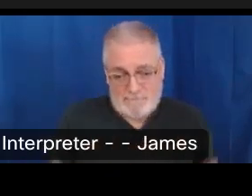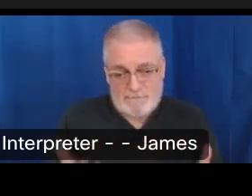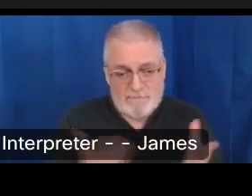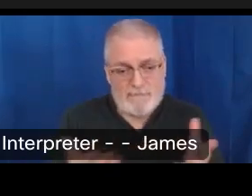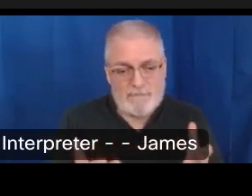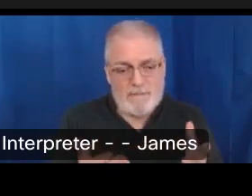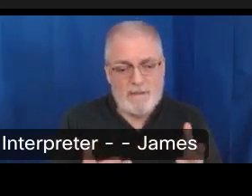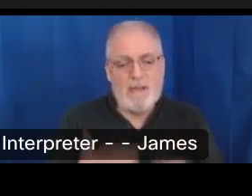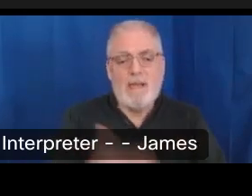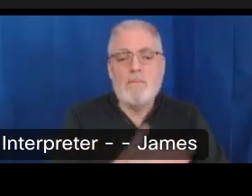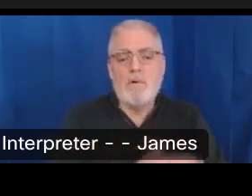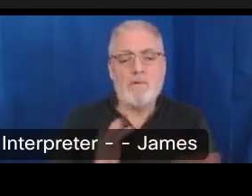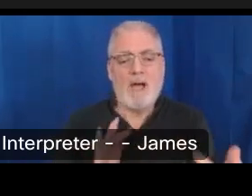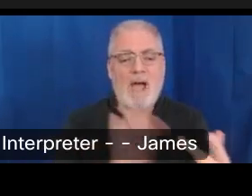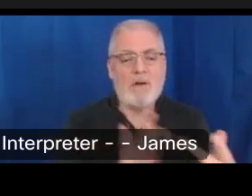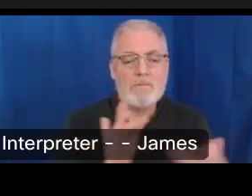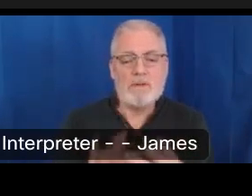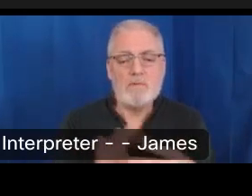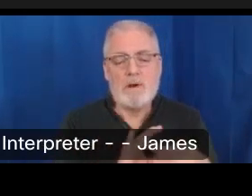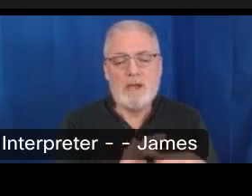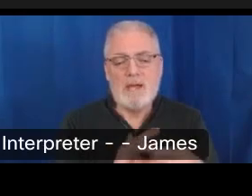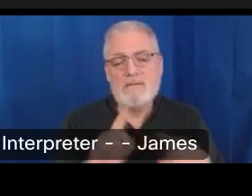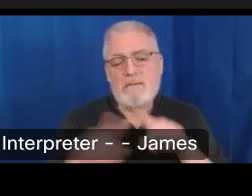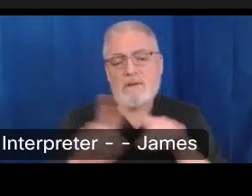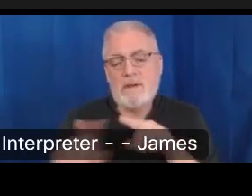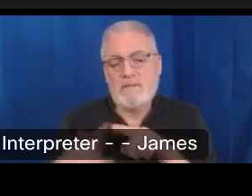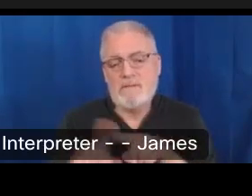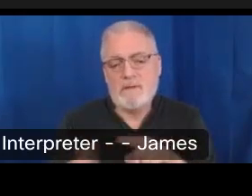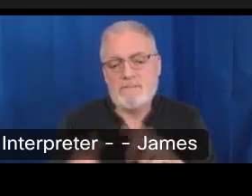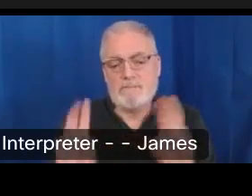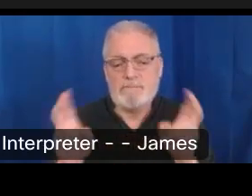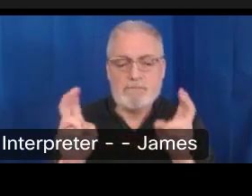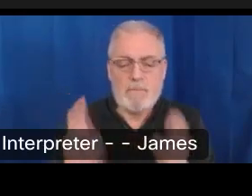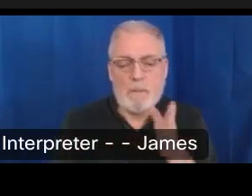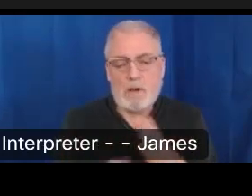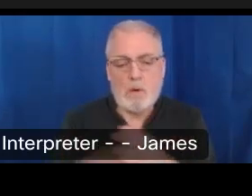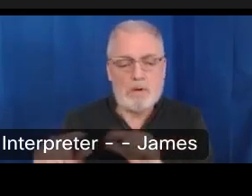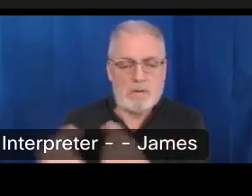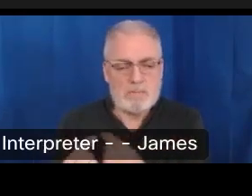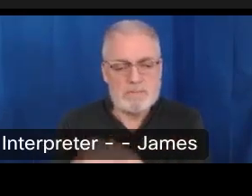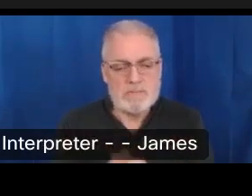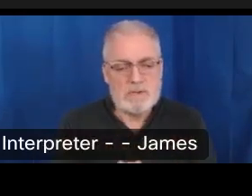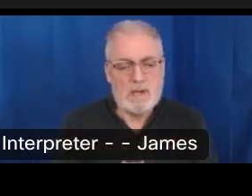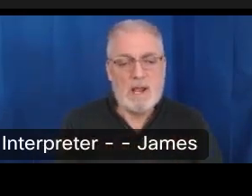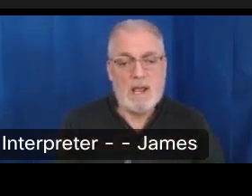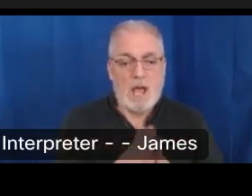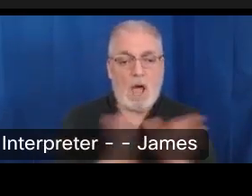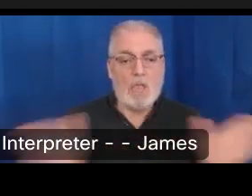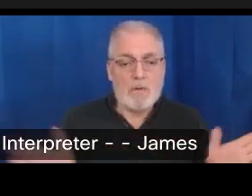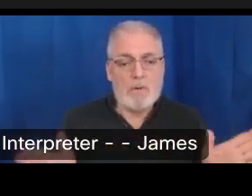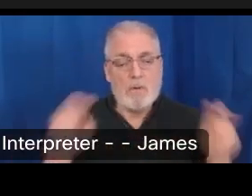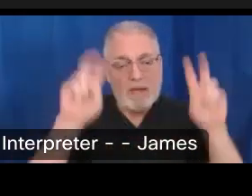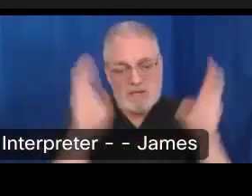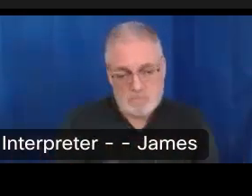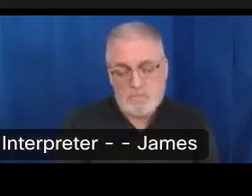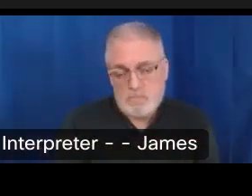minority groups, and then other matters deemed appropriate for the board. So it's a broad mandate. So